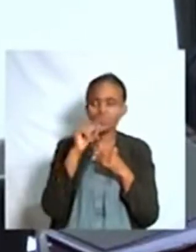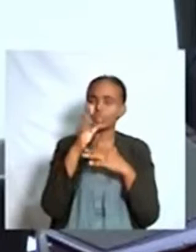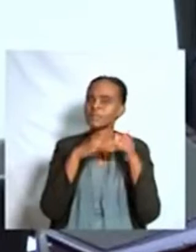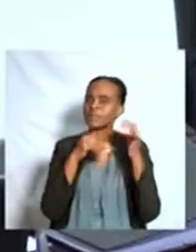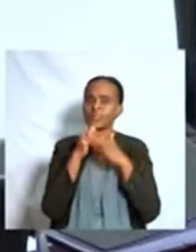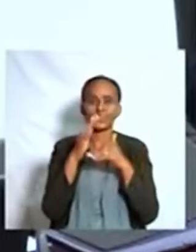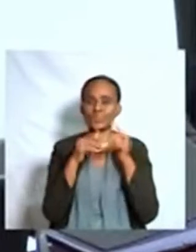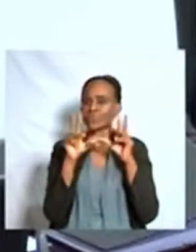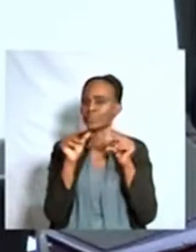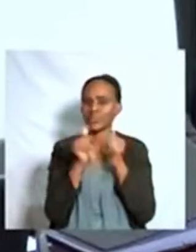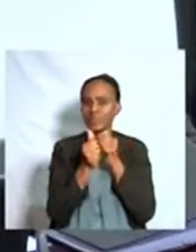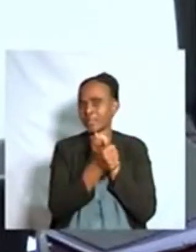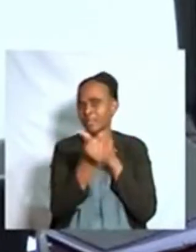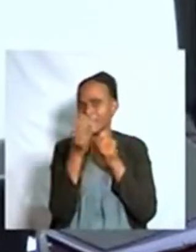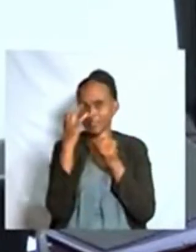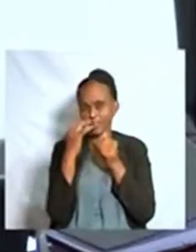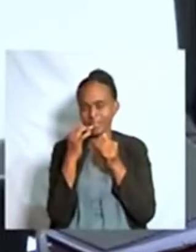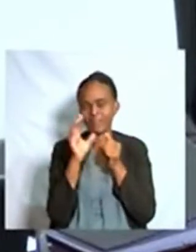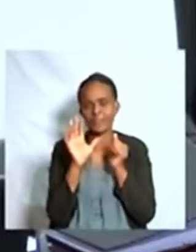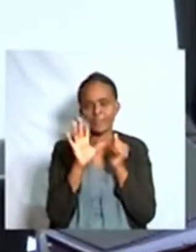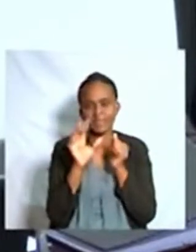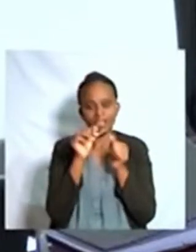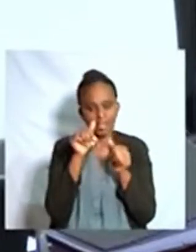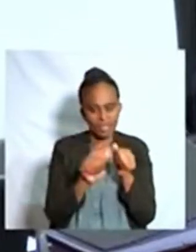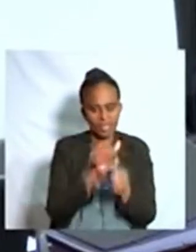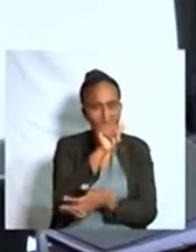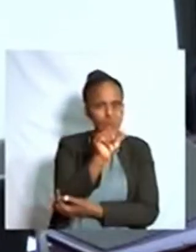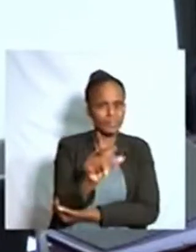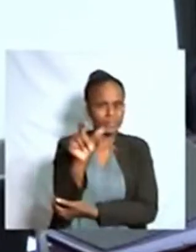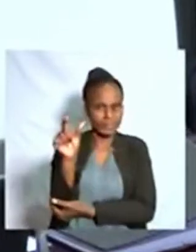to the other officers, because each one